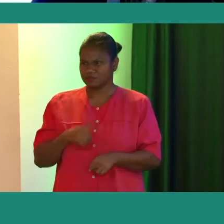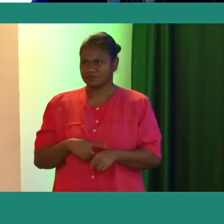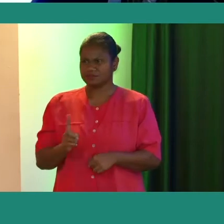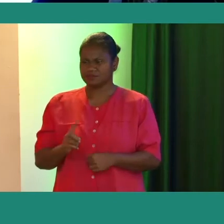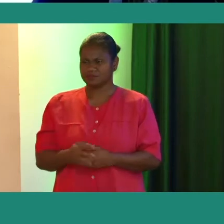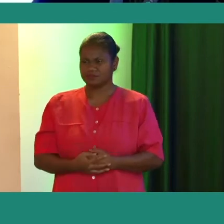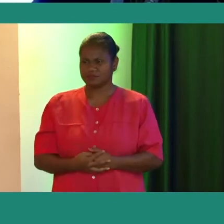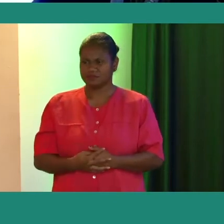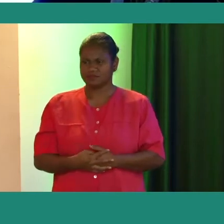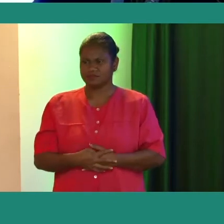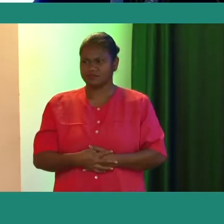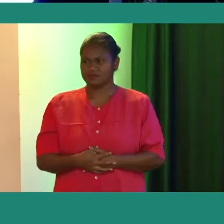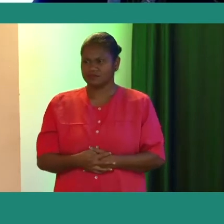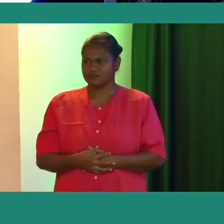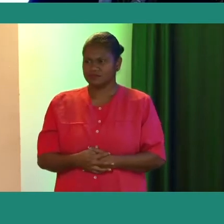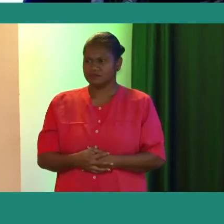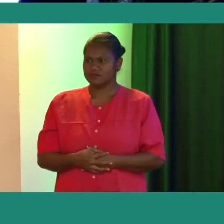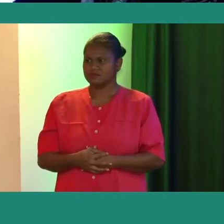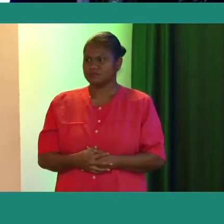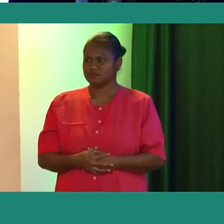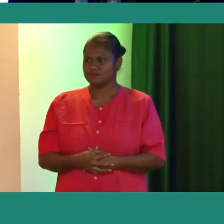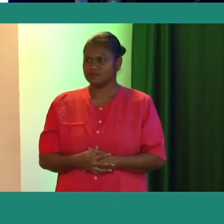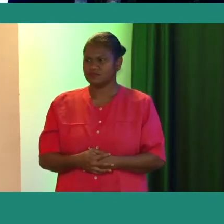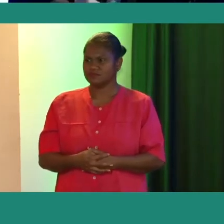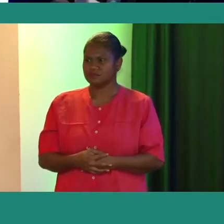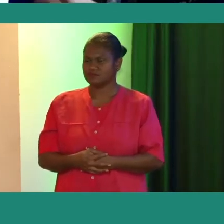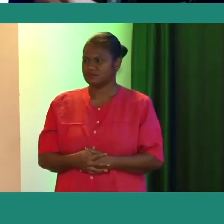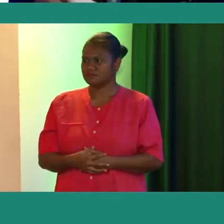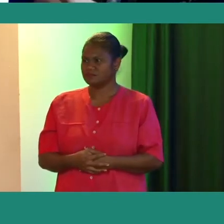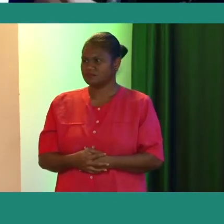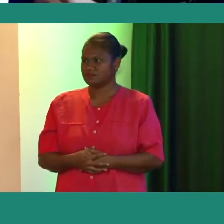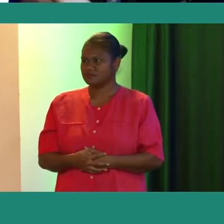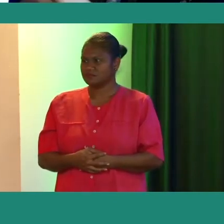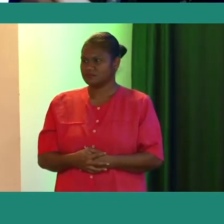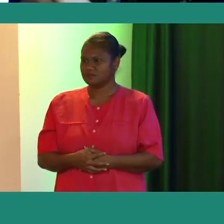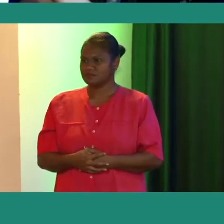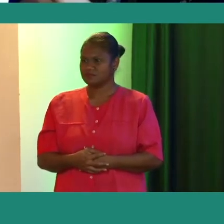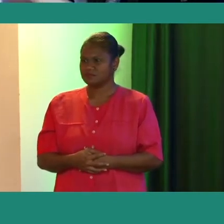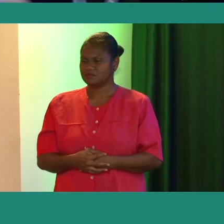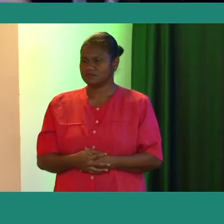There's one question from our physical participants here.